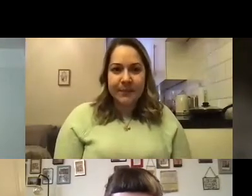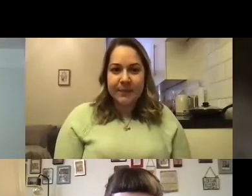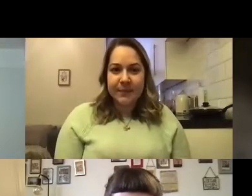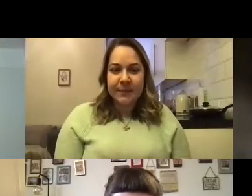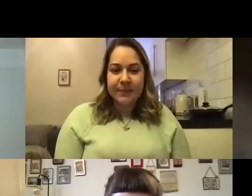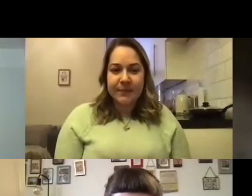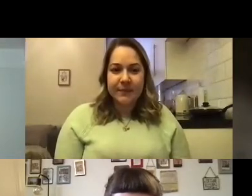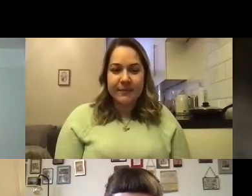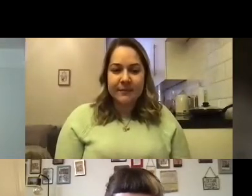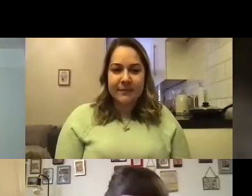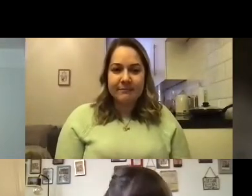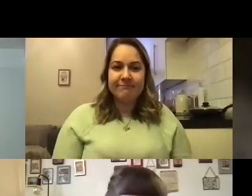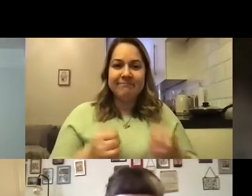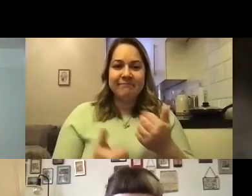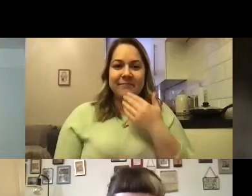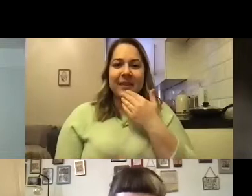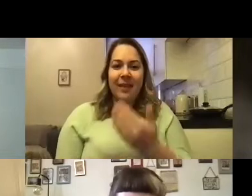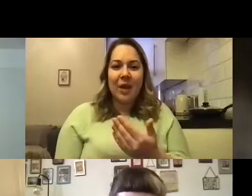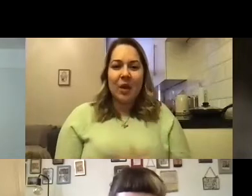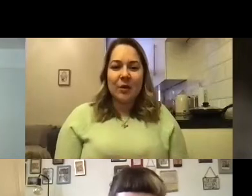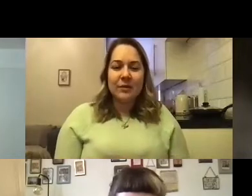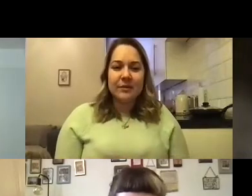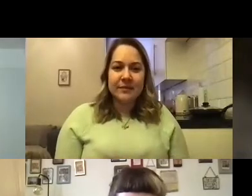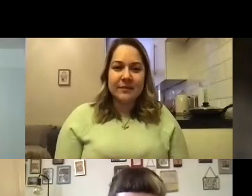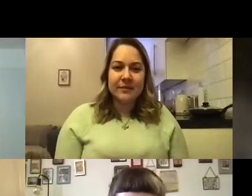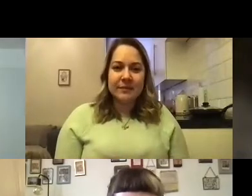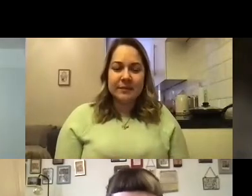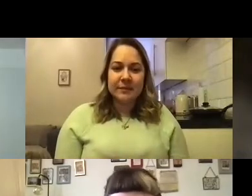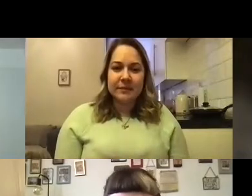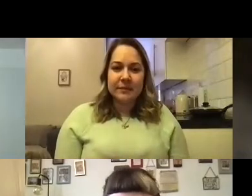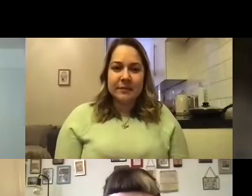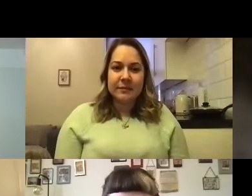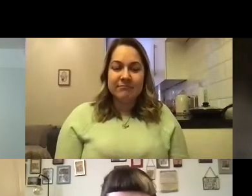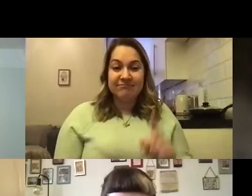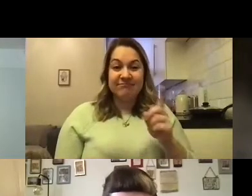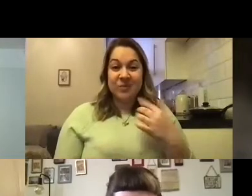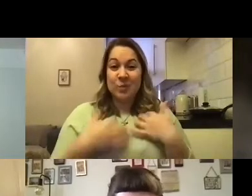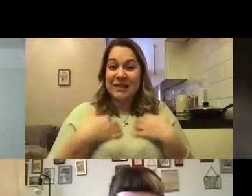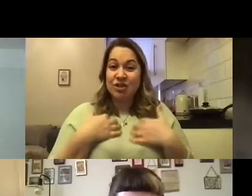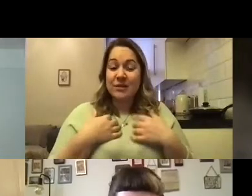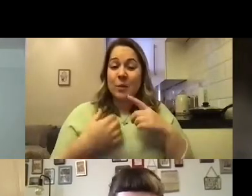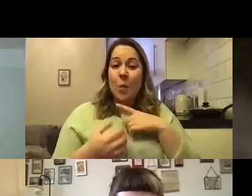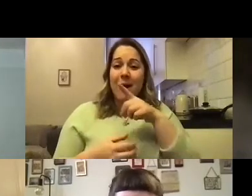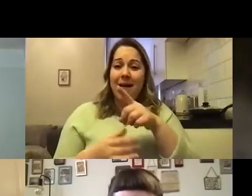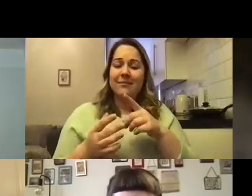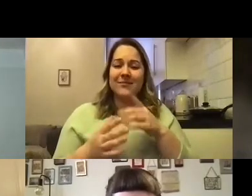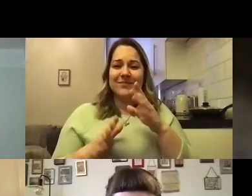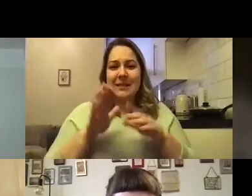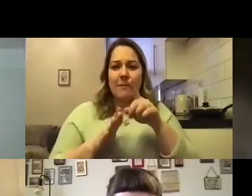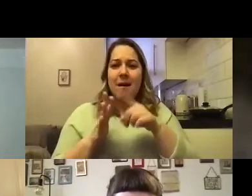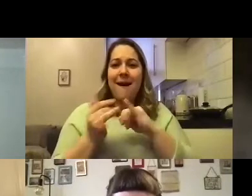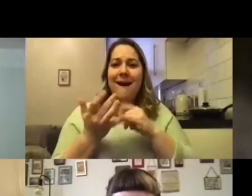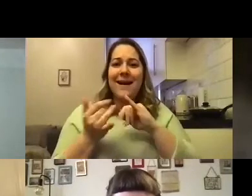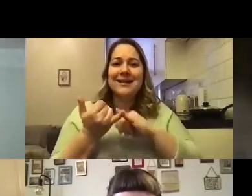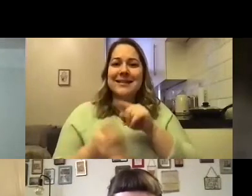Lovely, great, thank you. Yeah, this, it's been interesting actually seeing, kind of like I just mentioned with Isis, this a lot